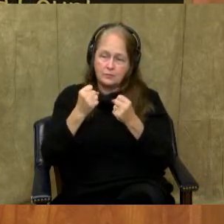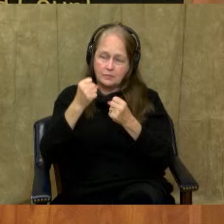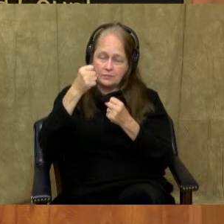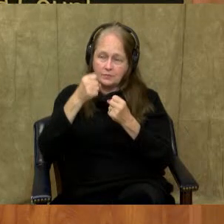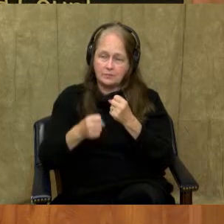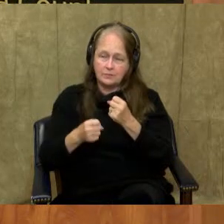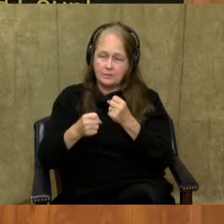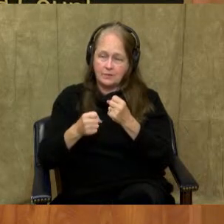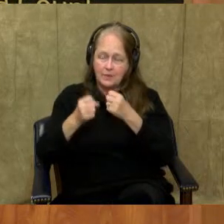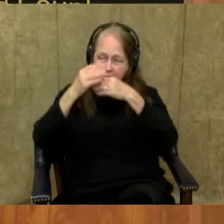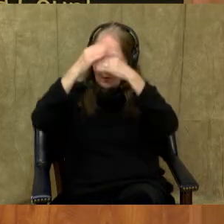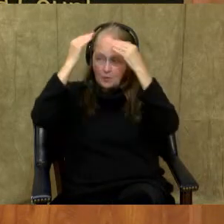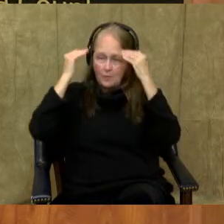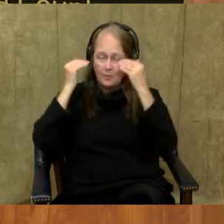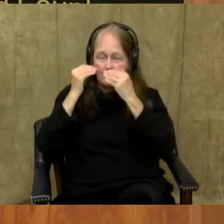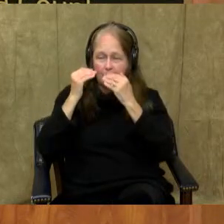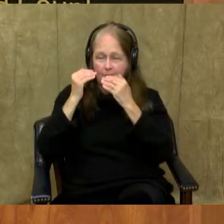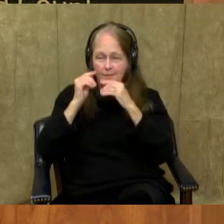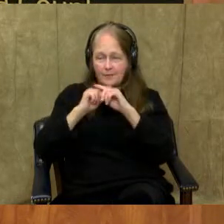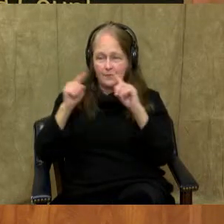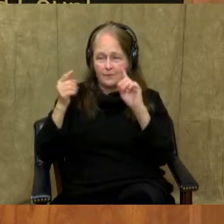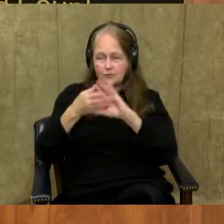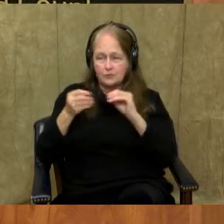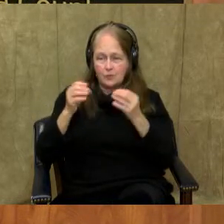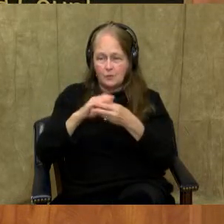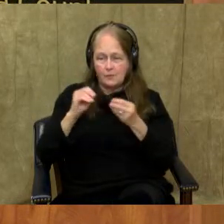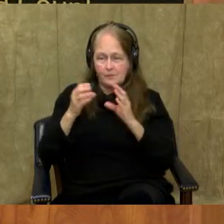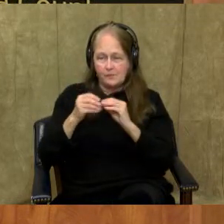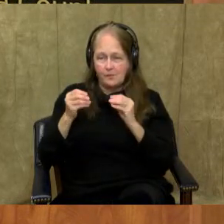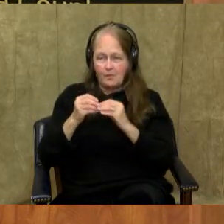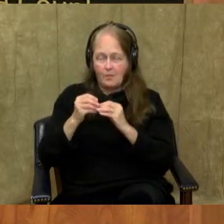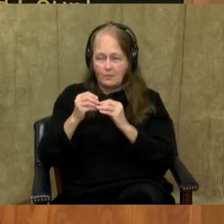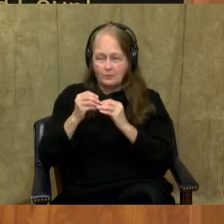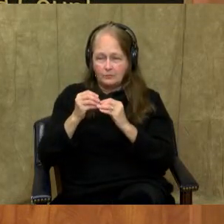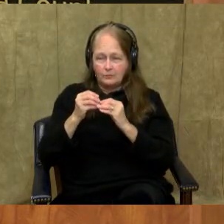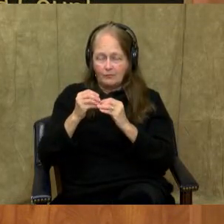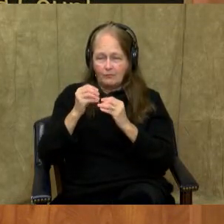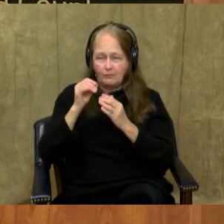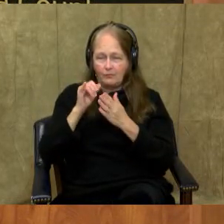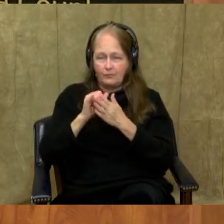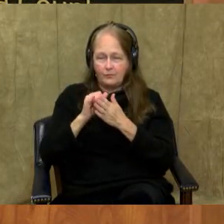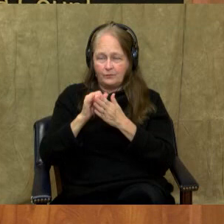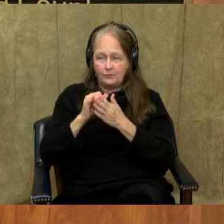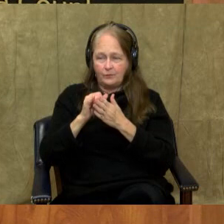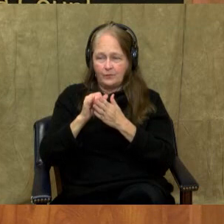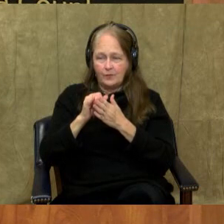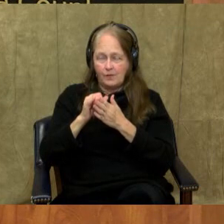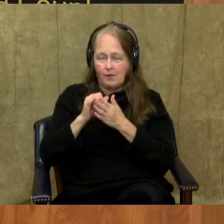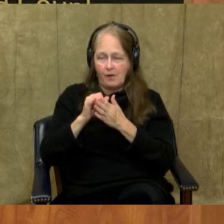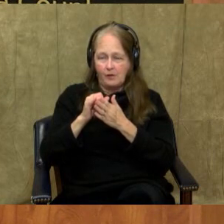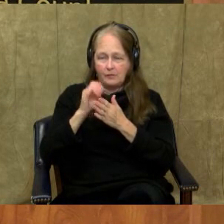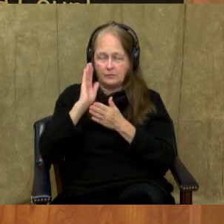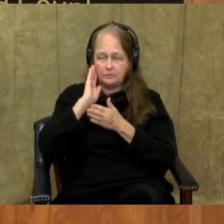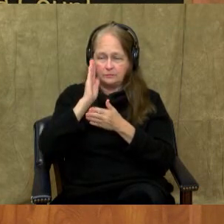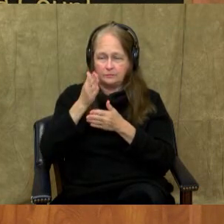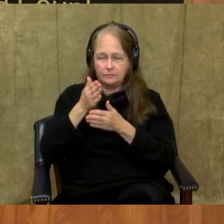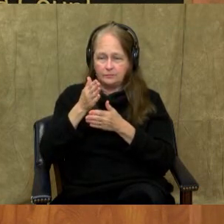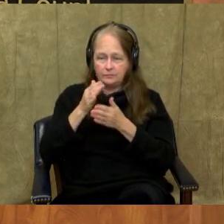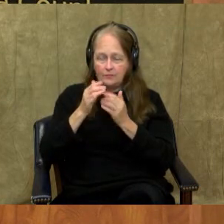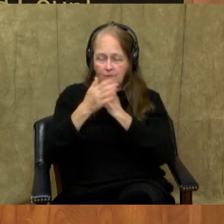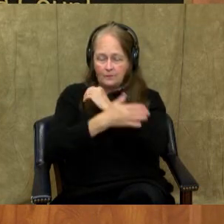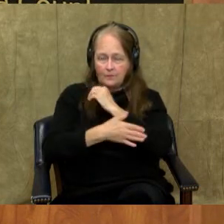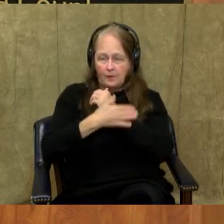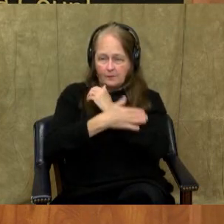Korea. Their energy use is a very different story. So let's do East Asia by the numbers, and we've got our